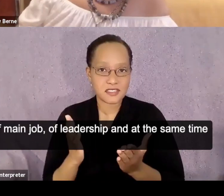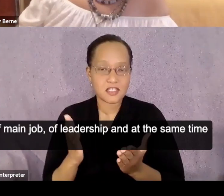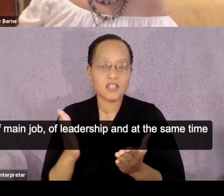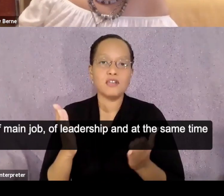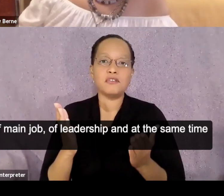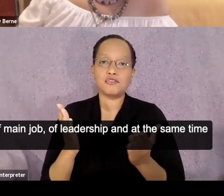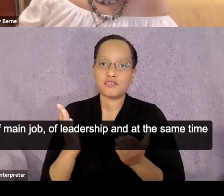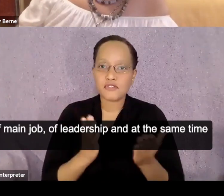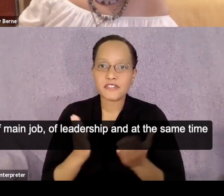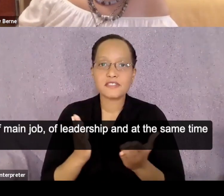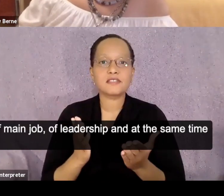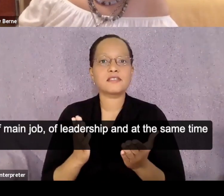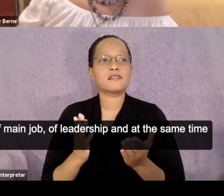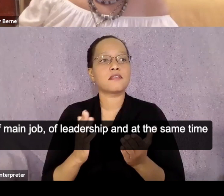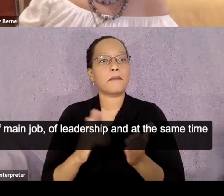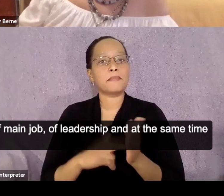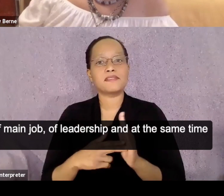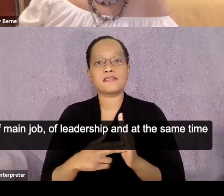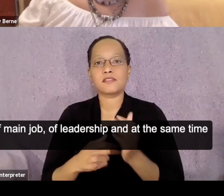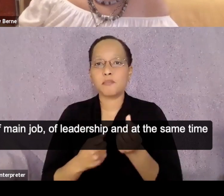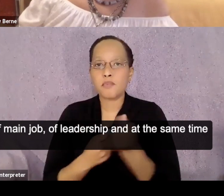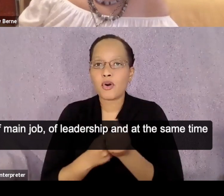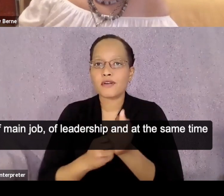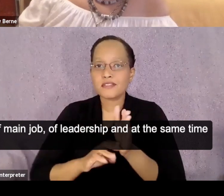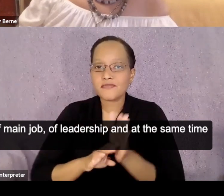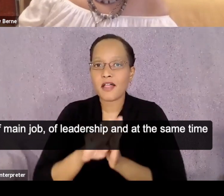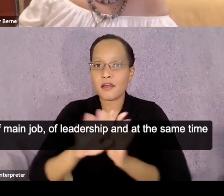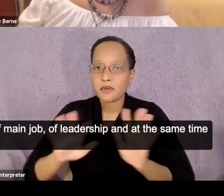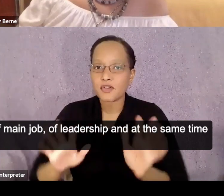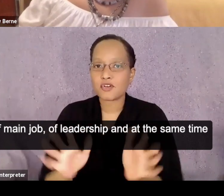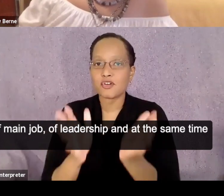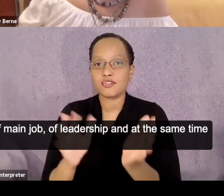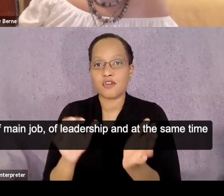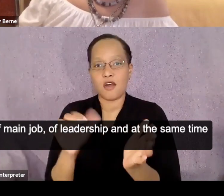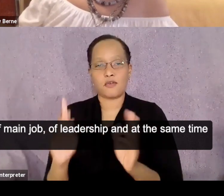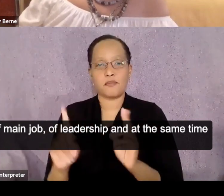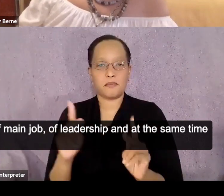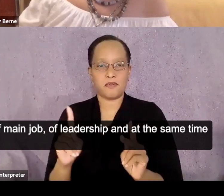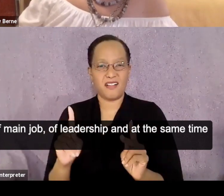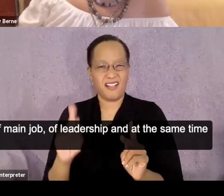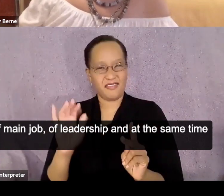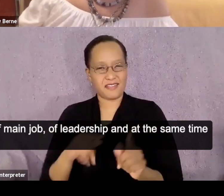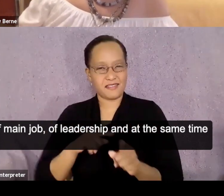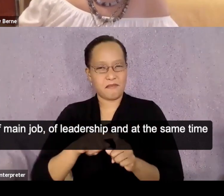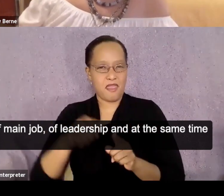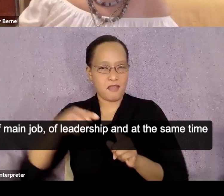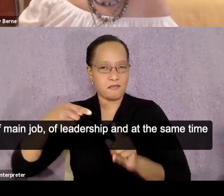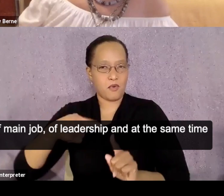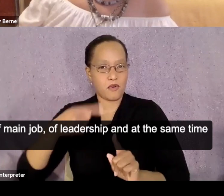and developing other people is kind of the main job of leadership, and at the same time